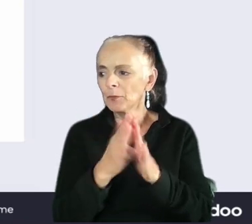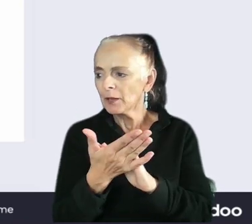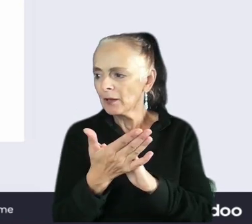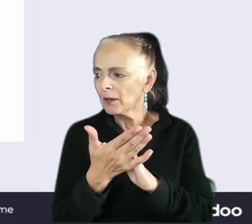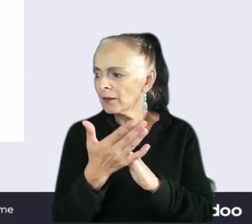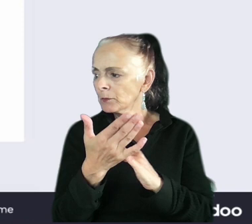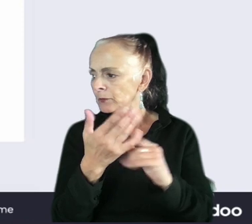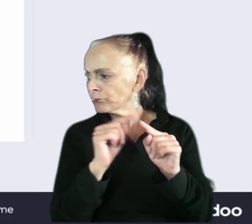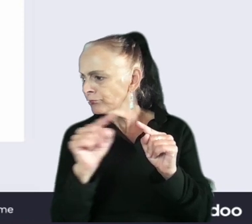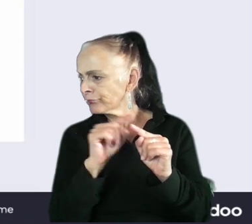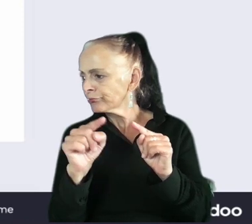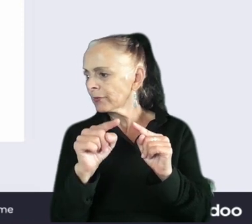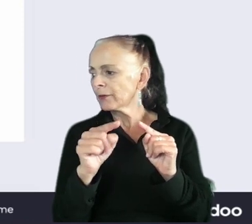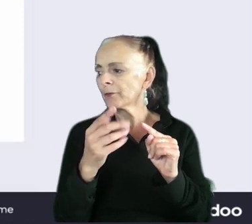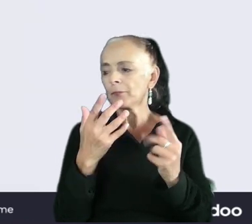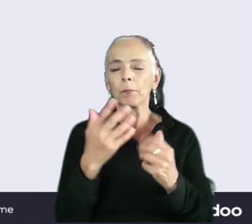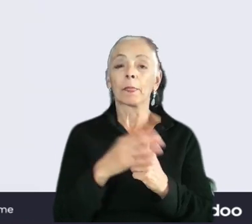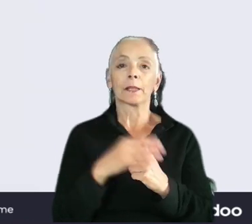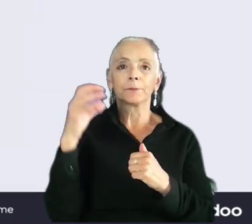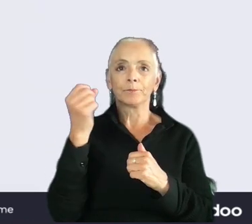already have churned before.